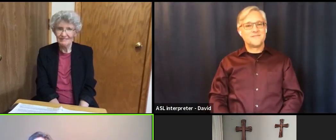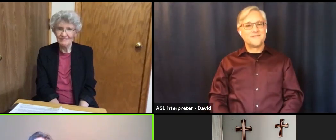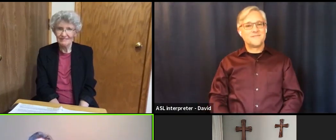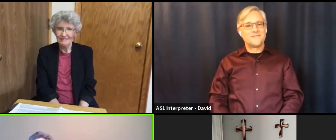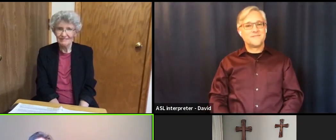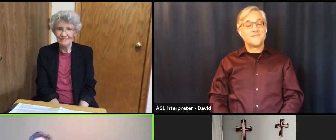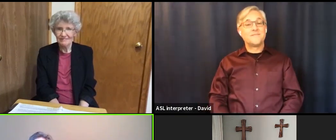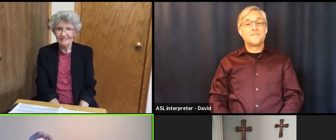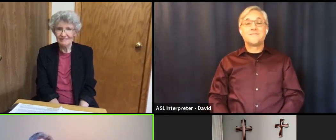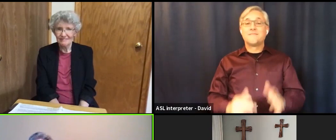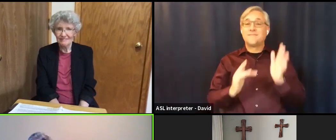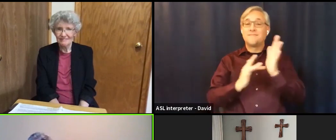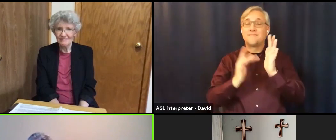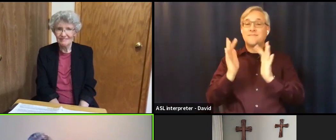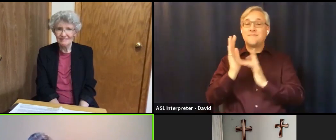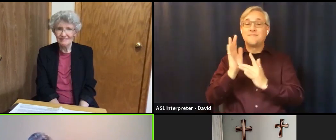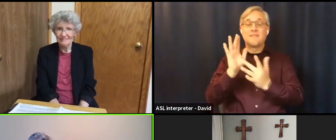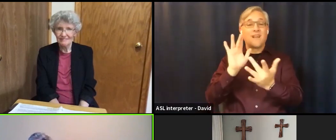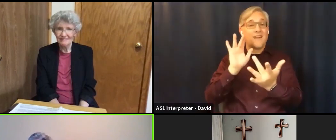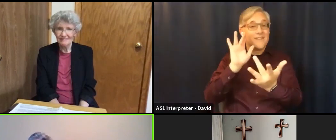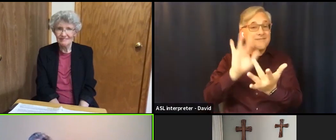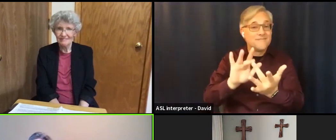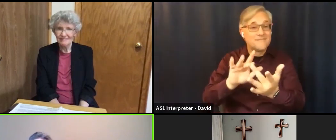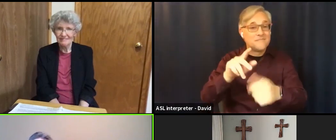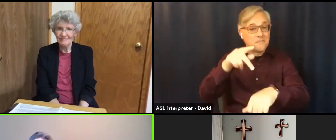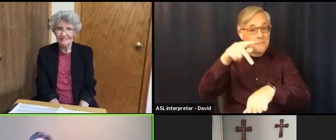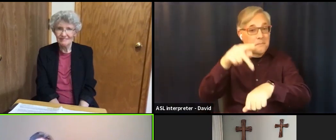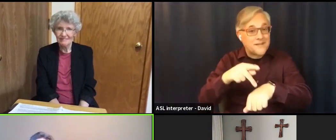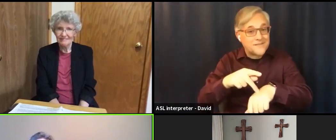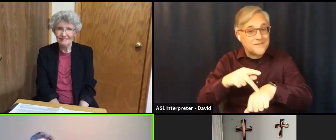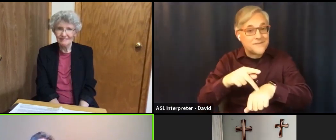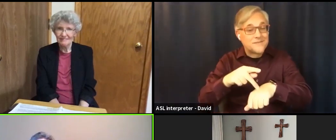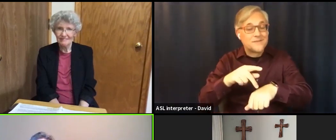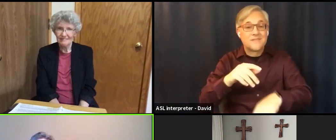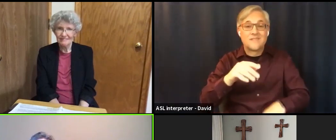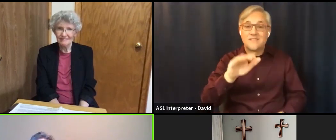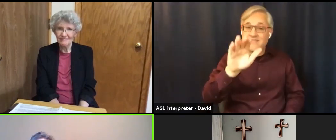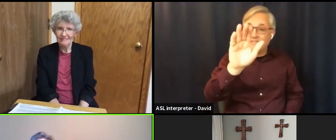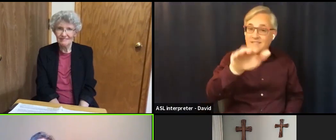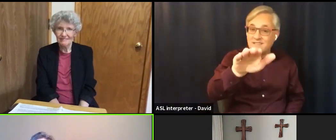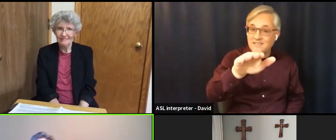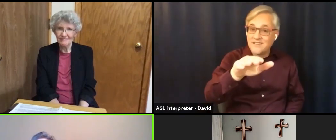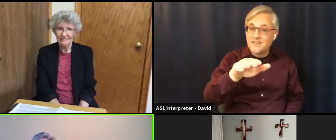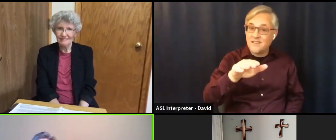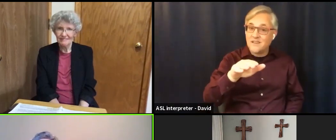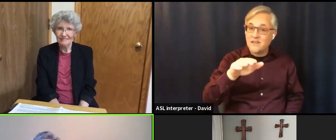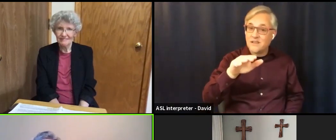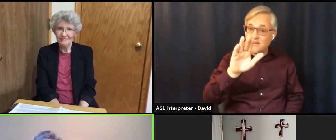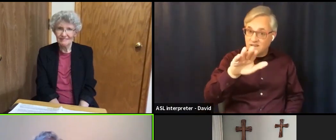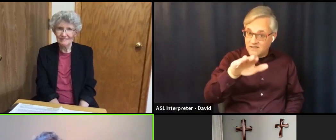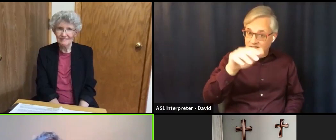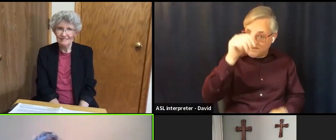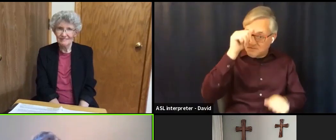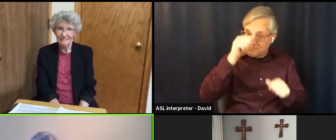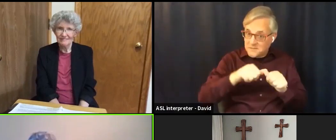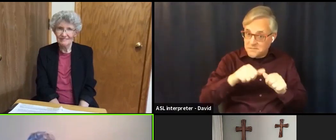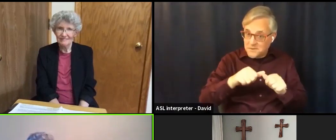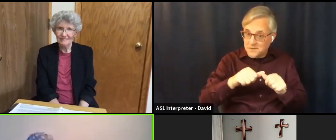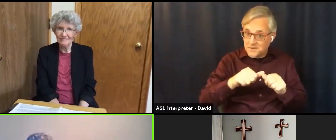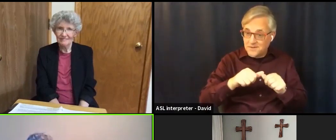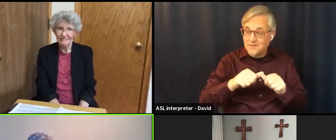Jesus reaches out to Peter, reminding him, and us too,